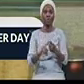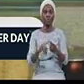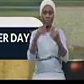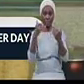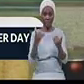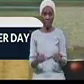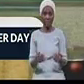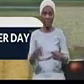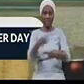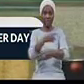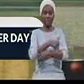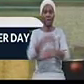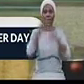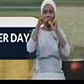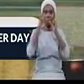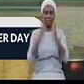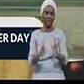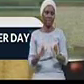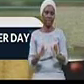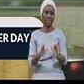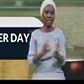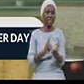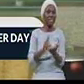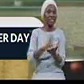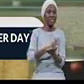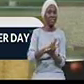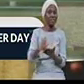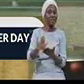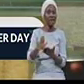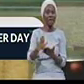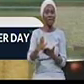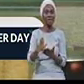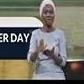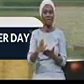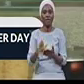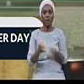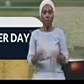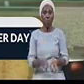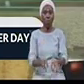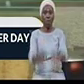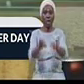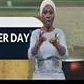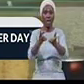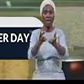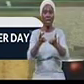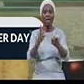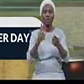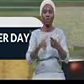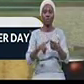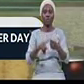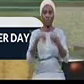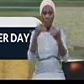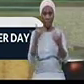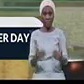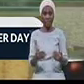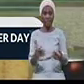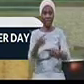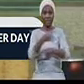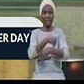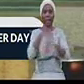divine pathway to latter day blessings. I'm coming to